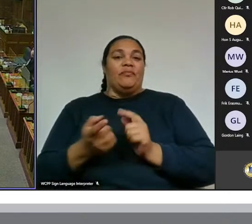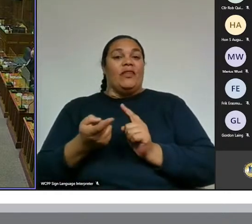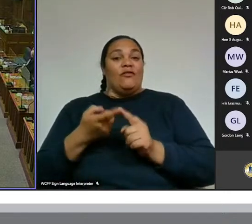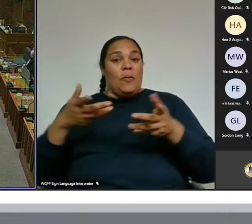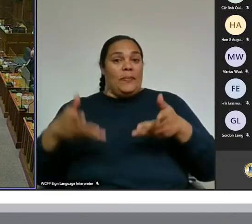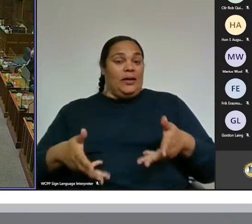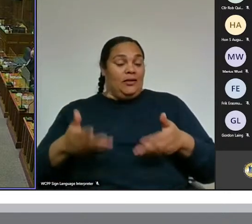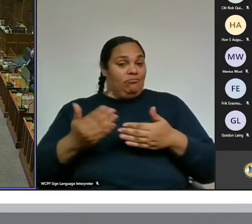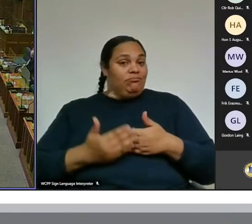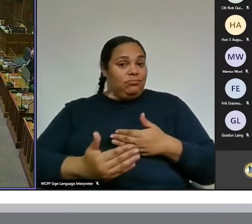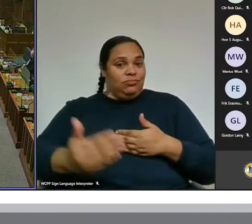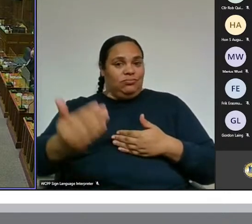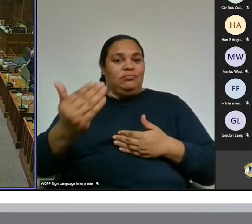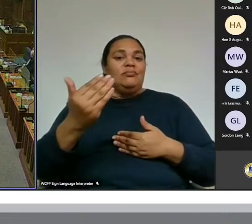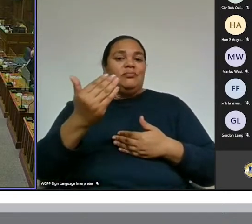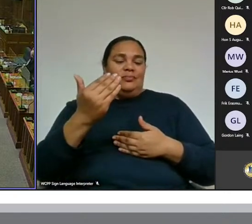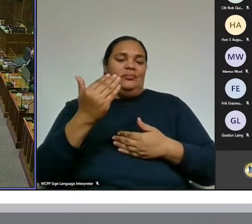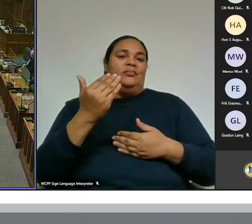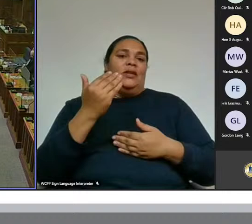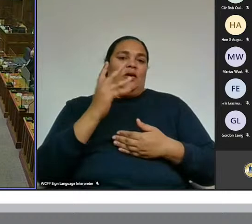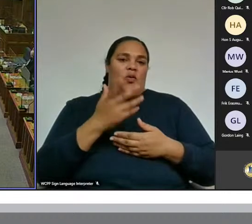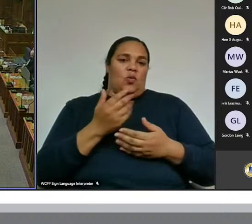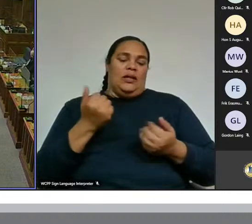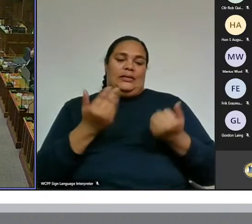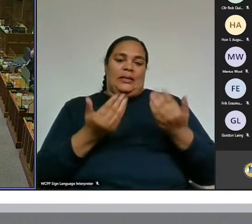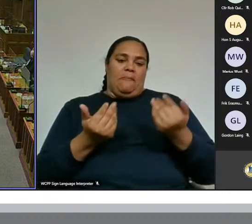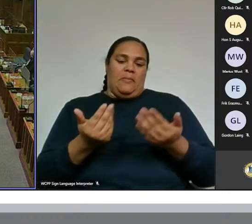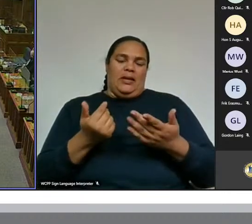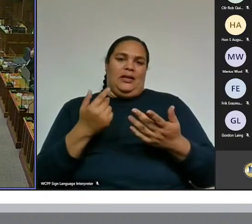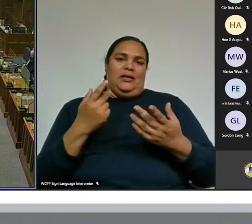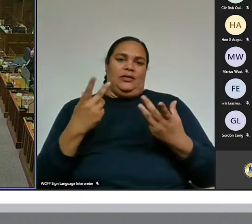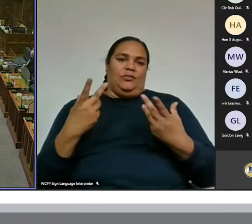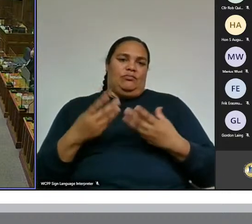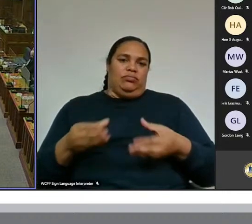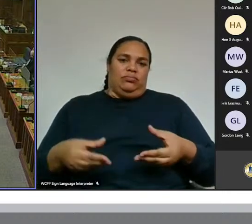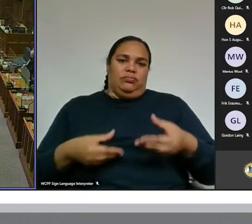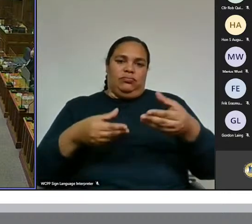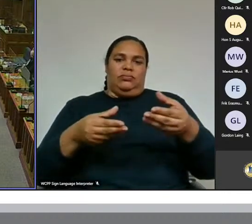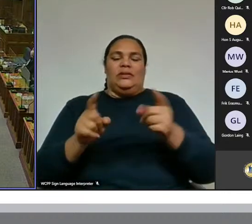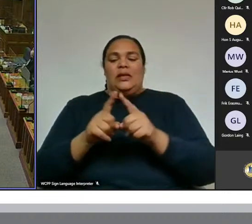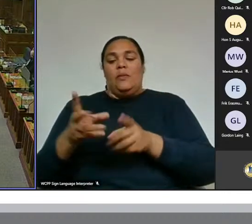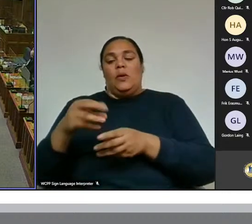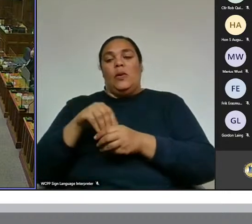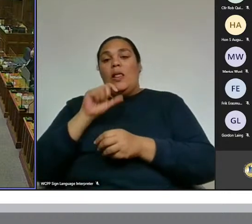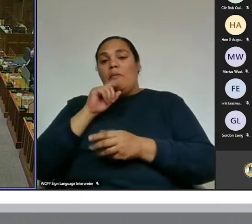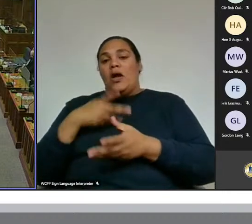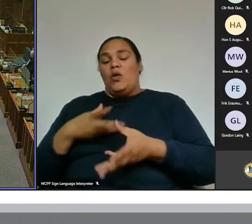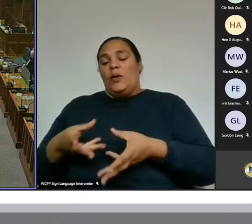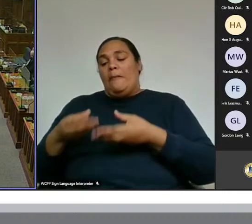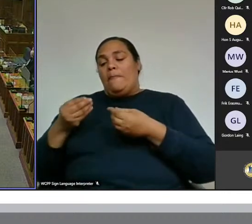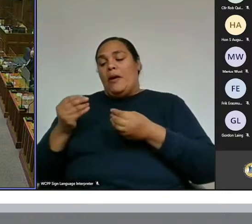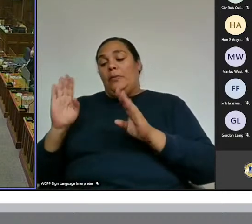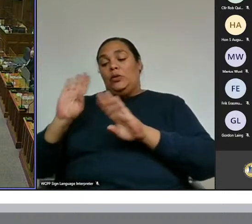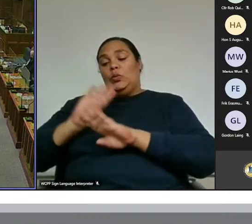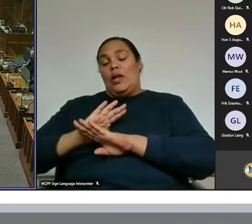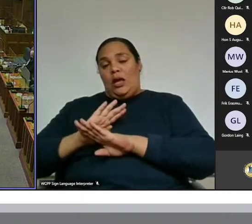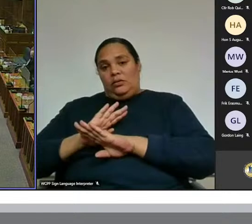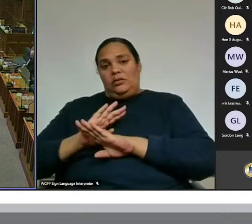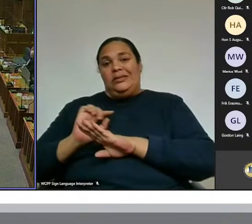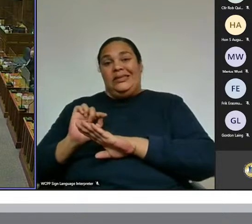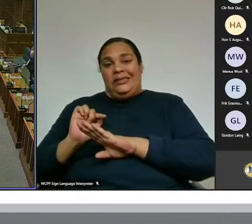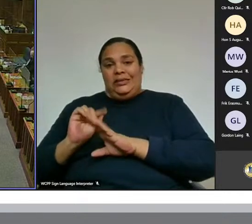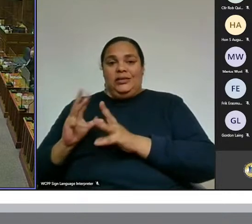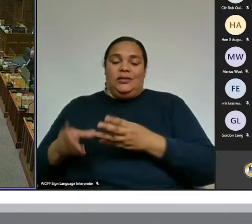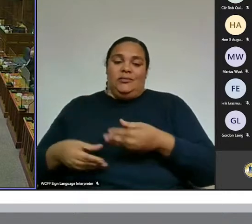here, we will collate all the submissions, including those that we have received tonight, and